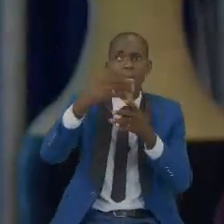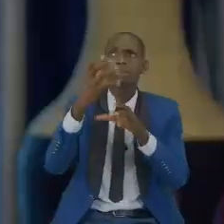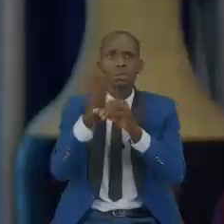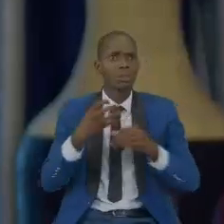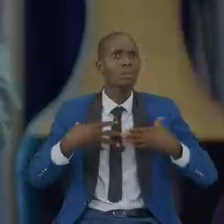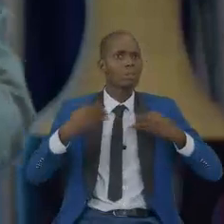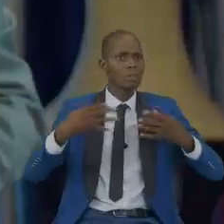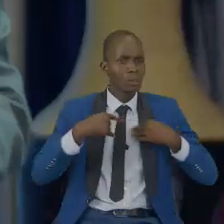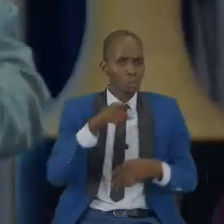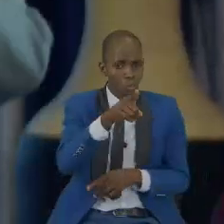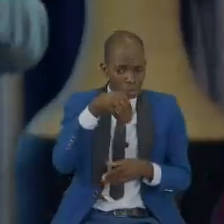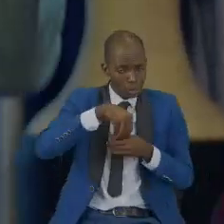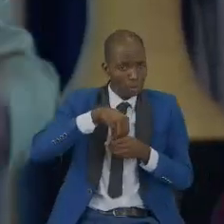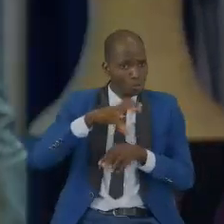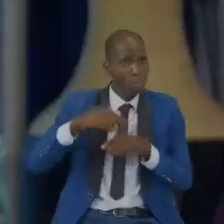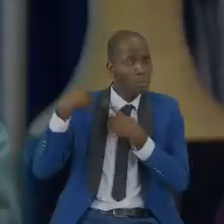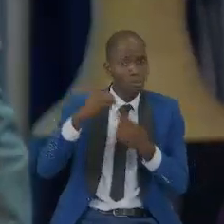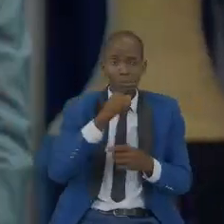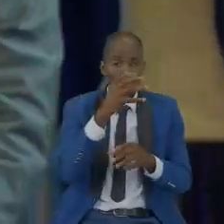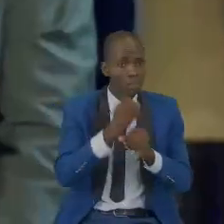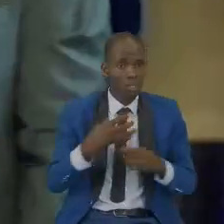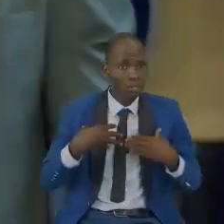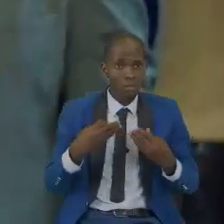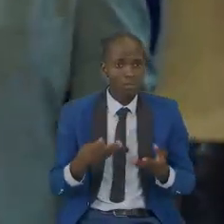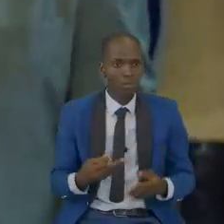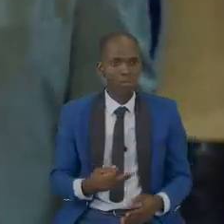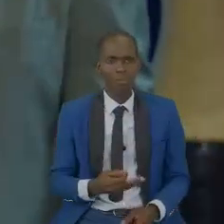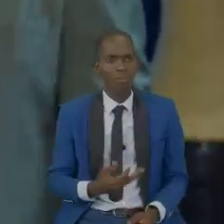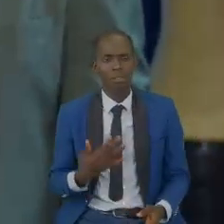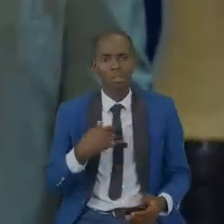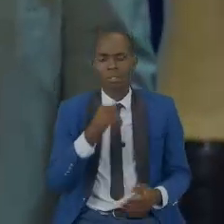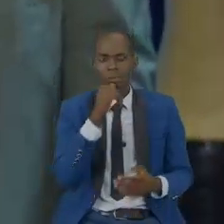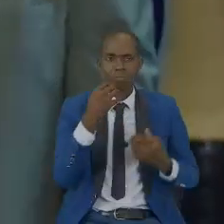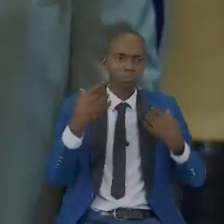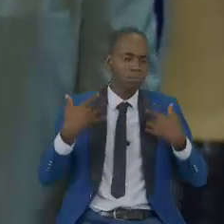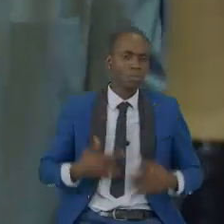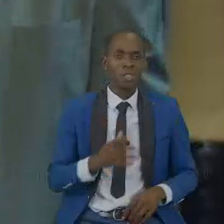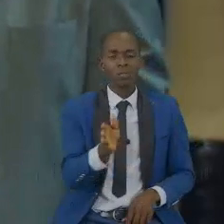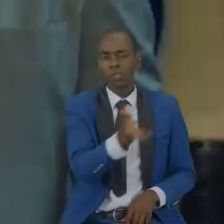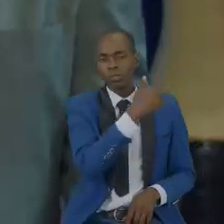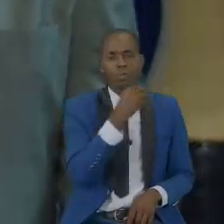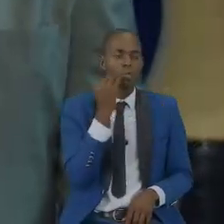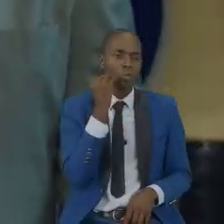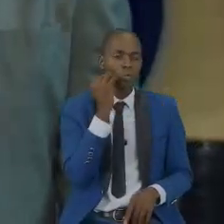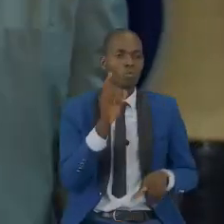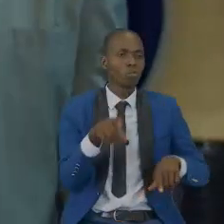you hear the testimony? Go. My pastor has no time. If he's going to pray for